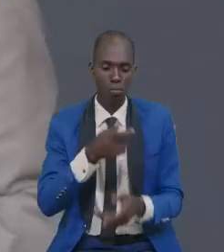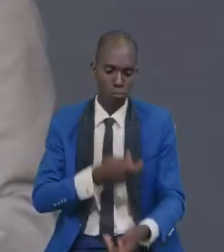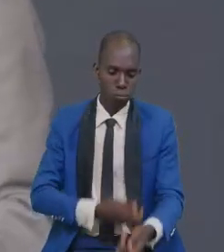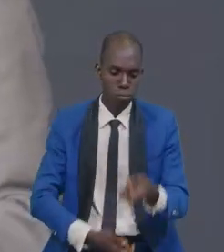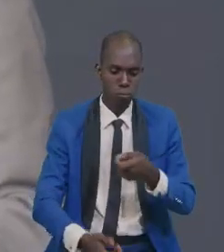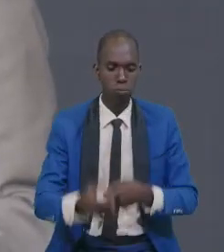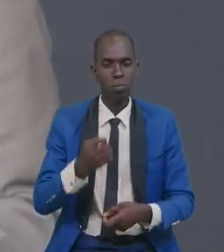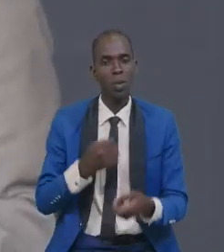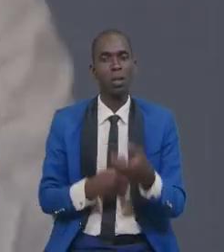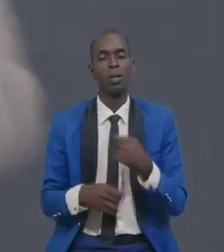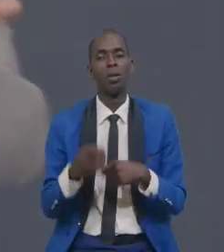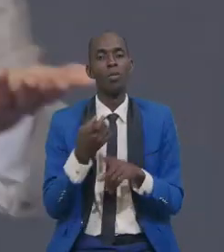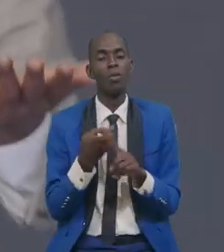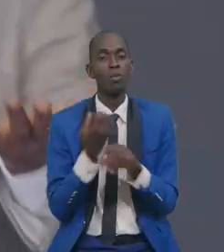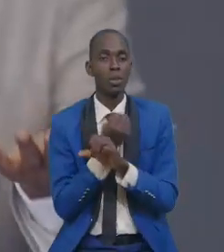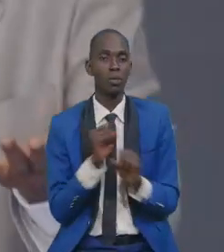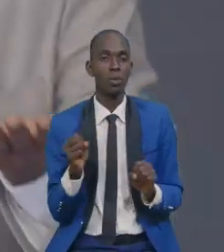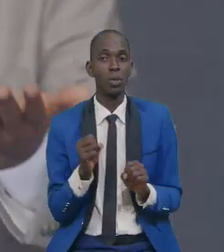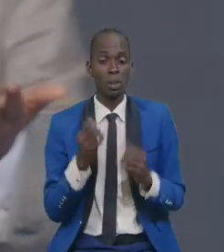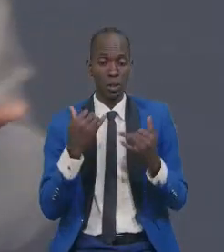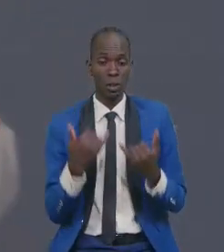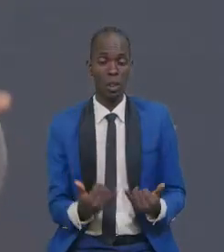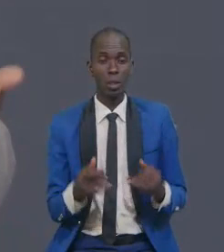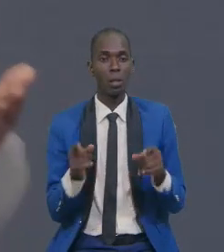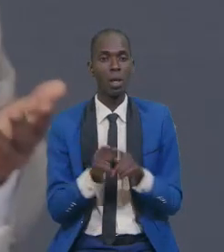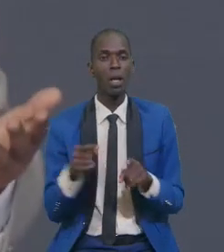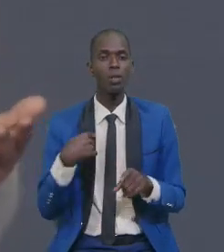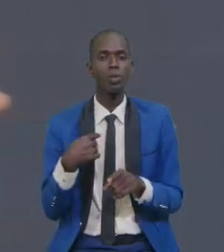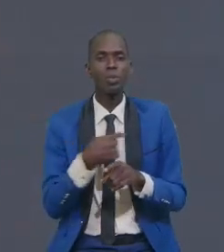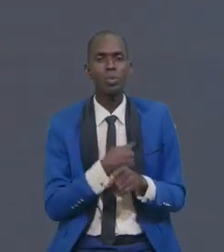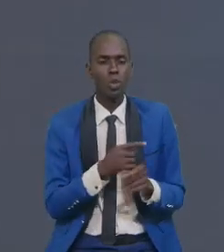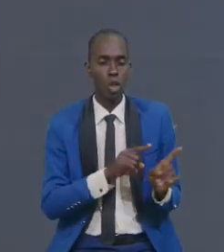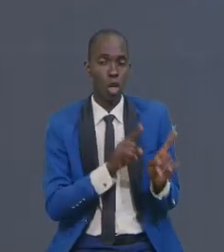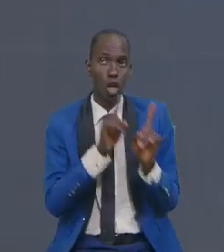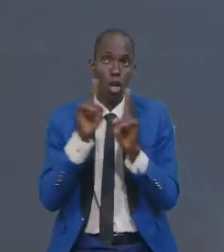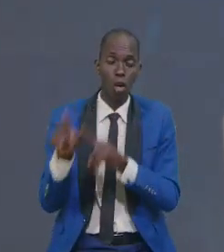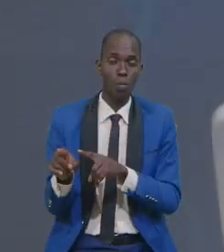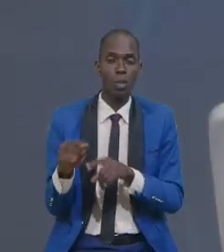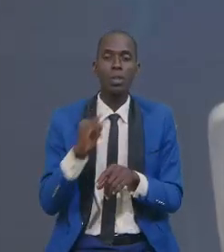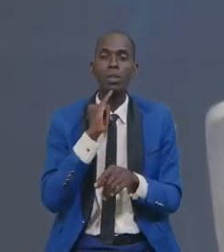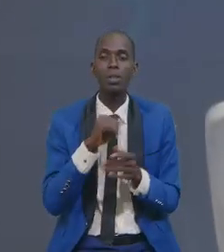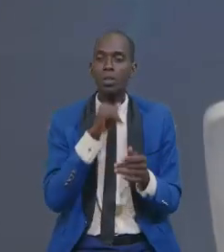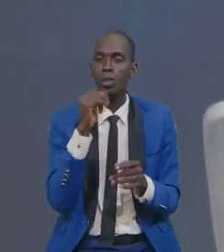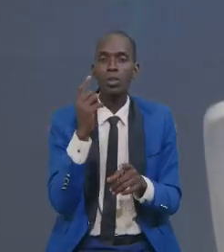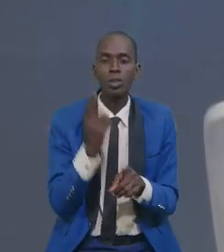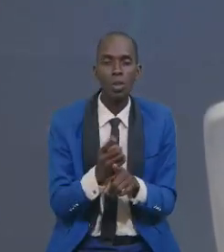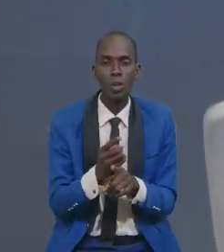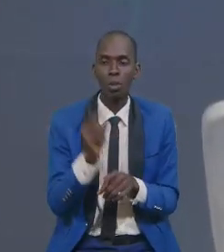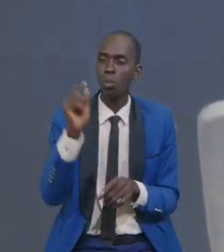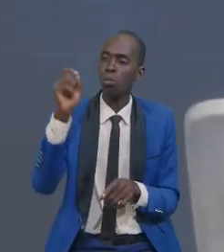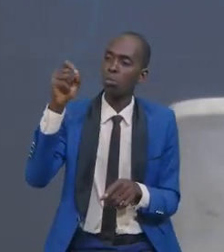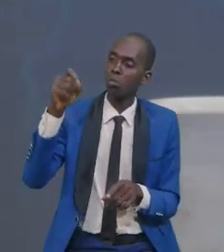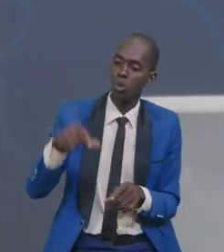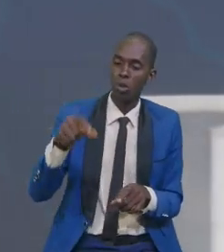of salvation. But now, as we come, it's not just a drop of water,